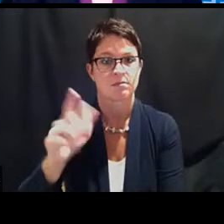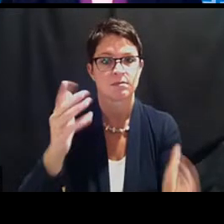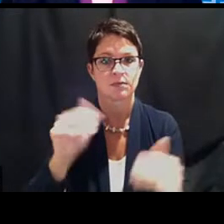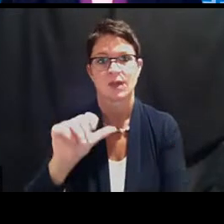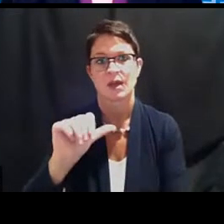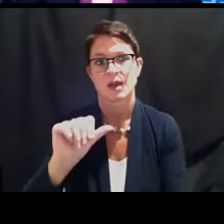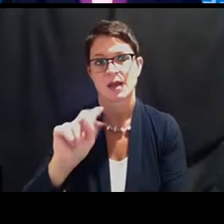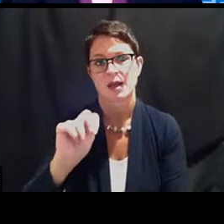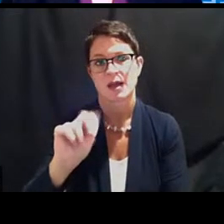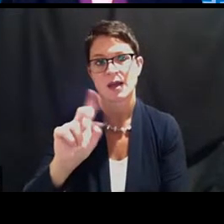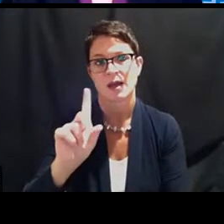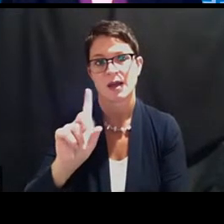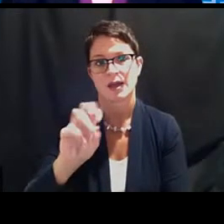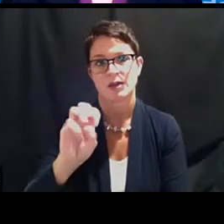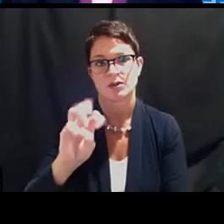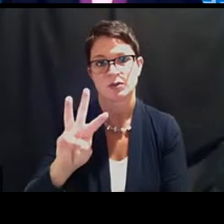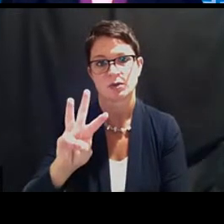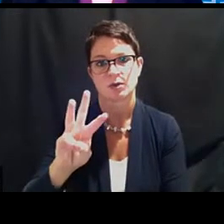Andrew Sparberg.